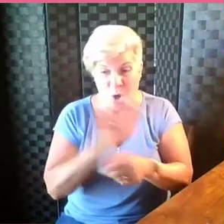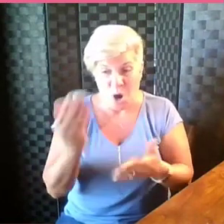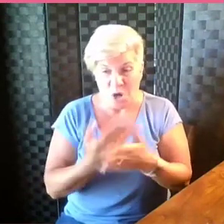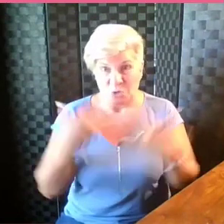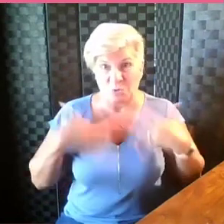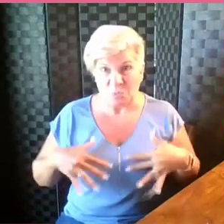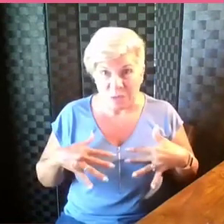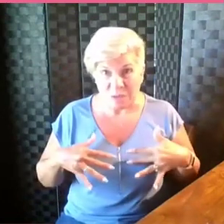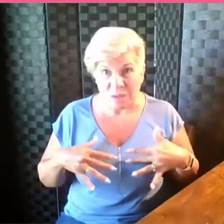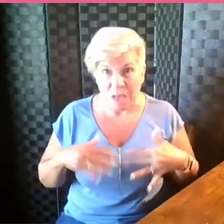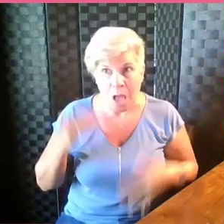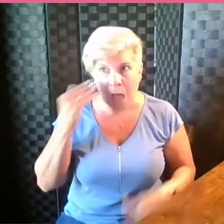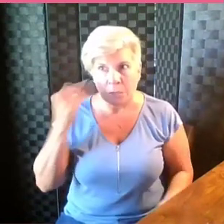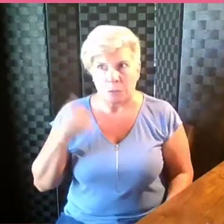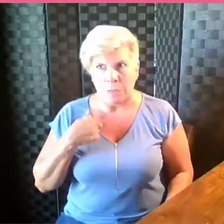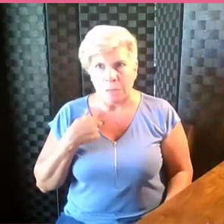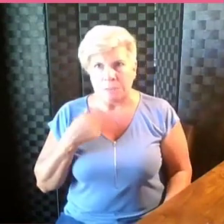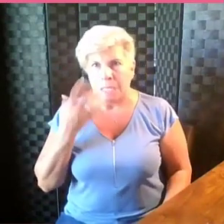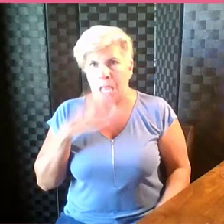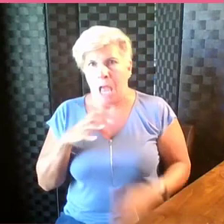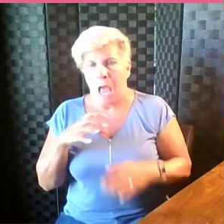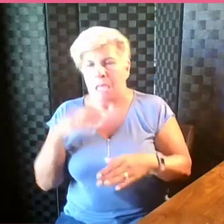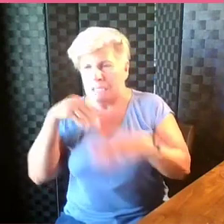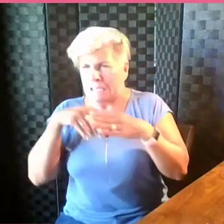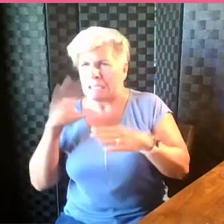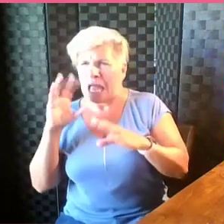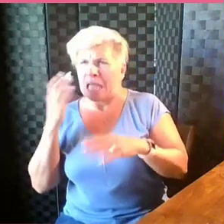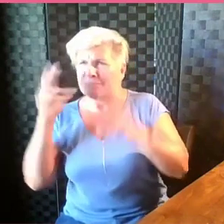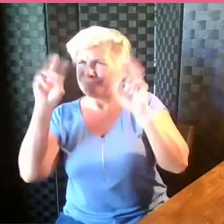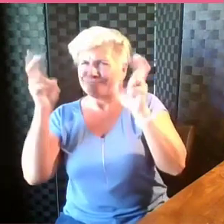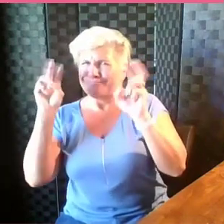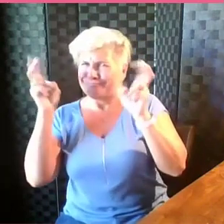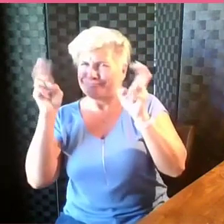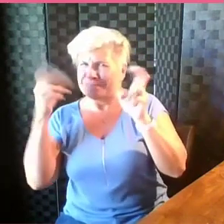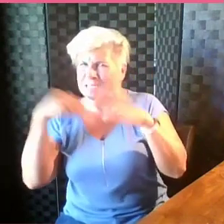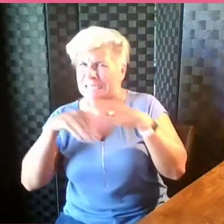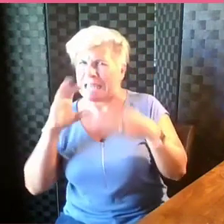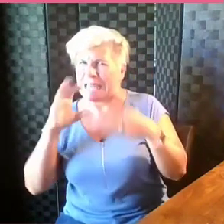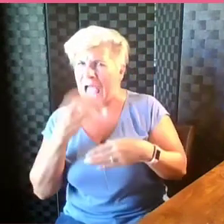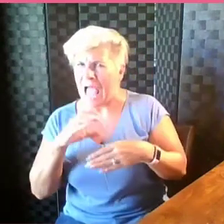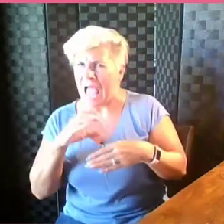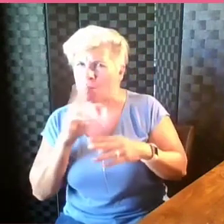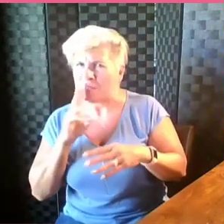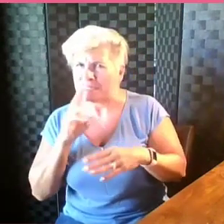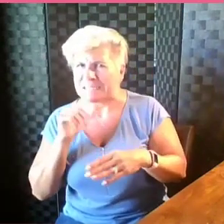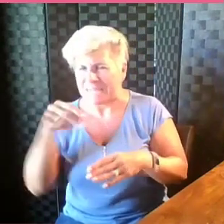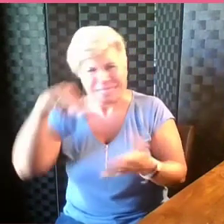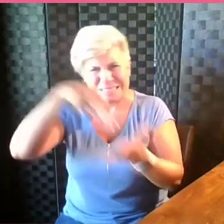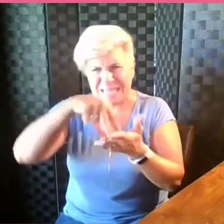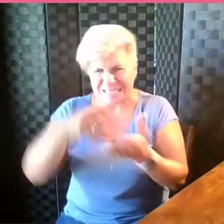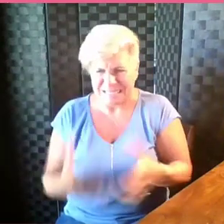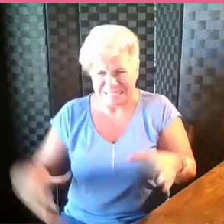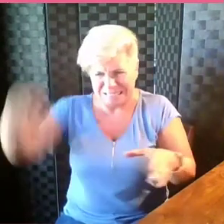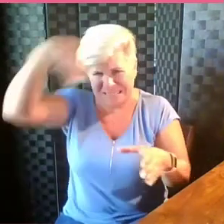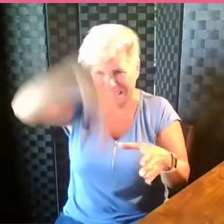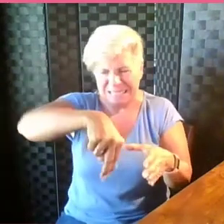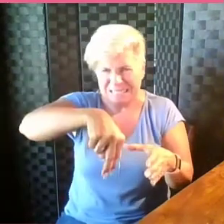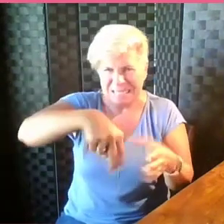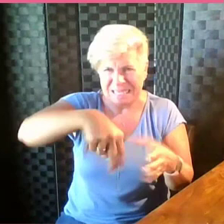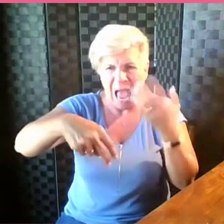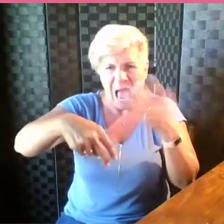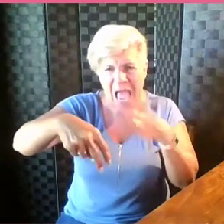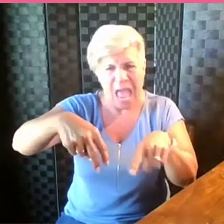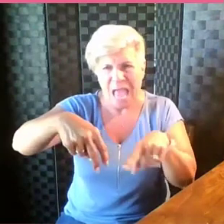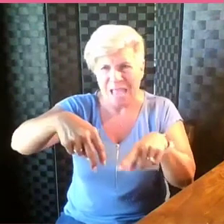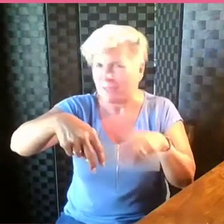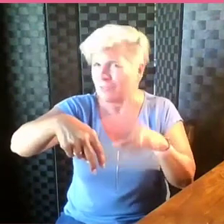was in hot water. Well, she's not really standing in a big pan of hot water. That wouldn't make sense.